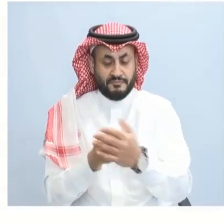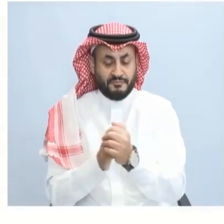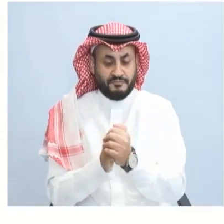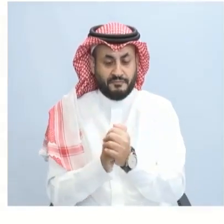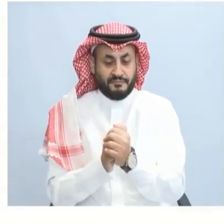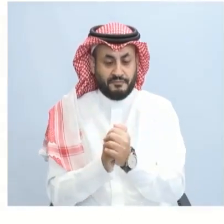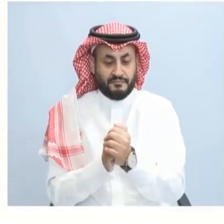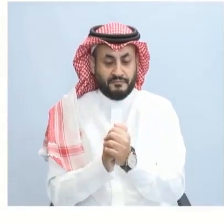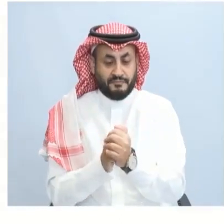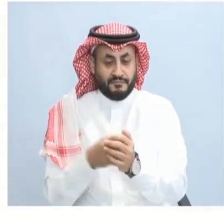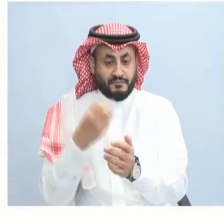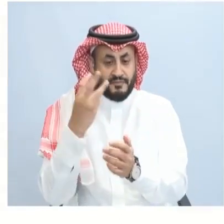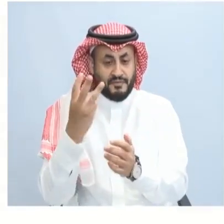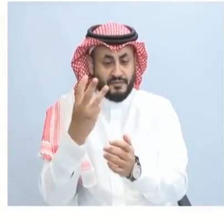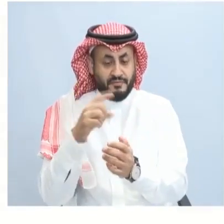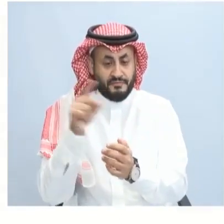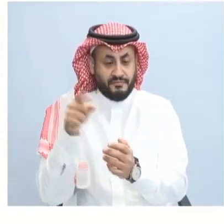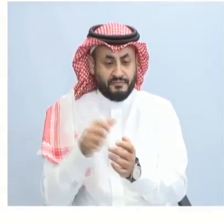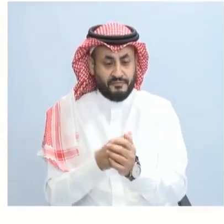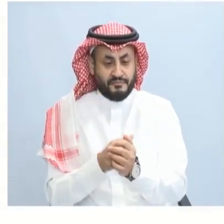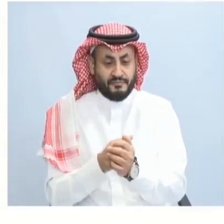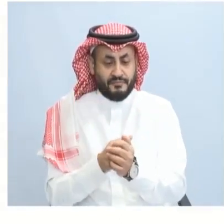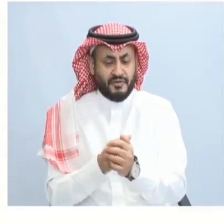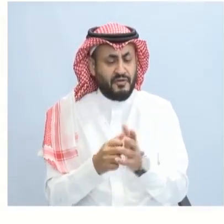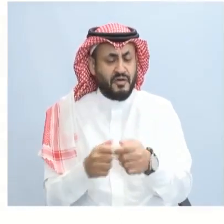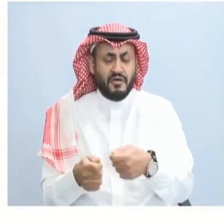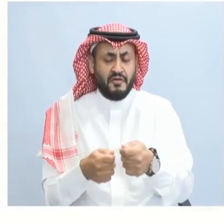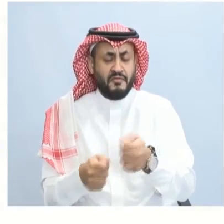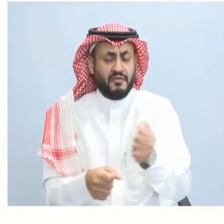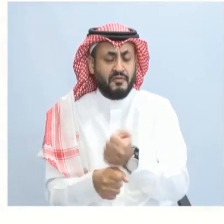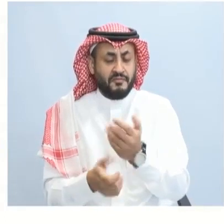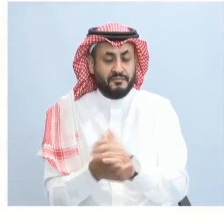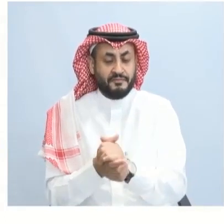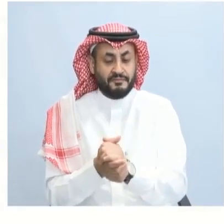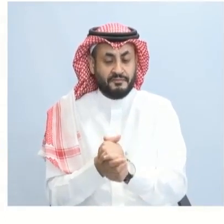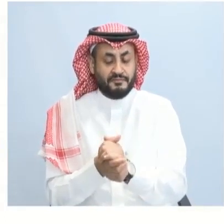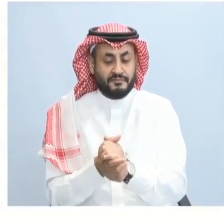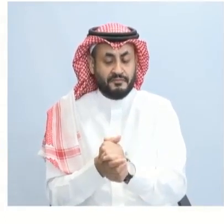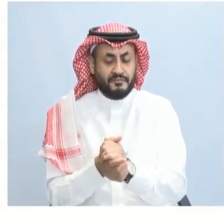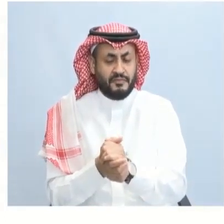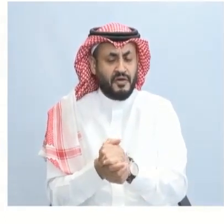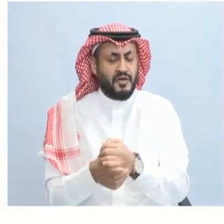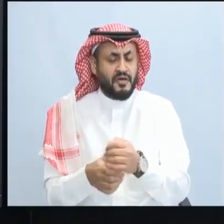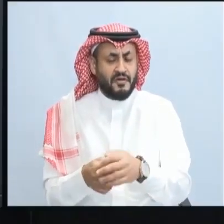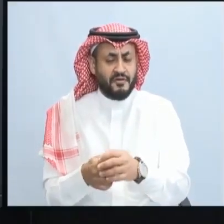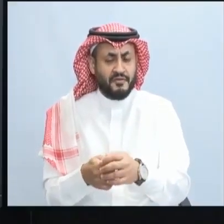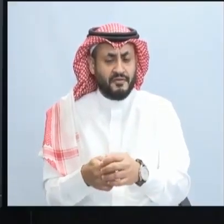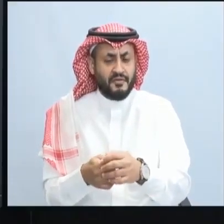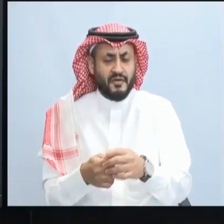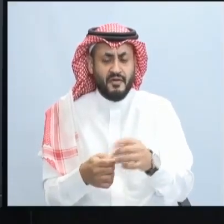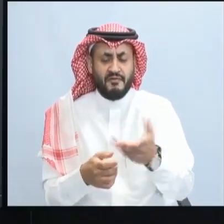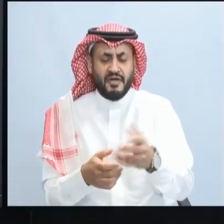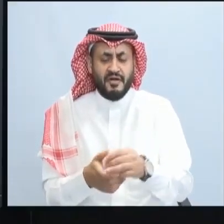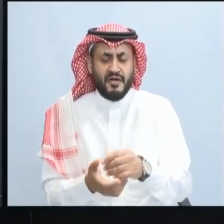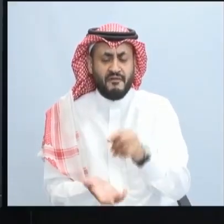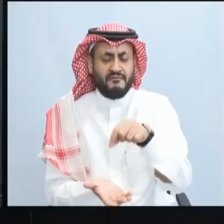The third question we have here, what do you think he'll do with the money and why? So what do you think he decided to do